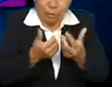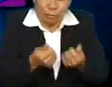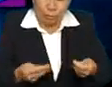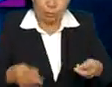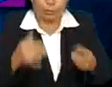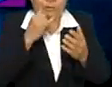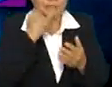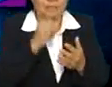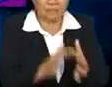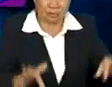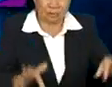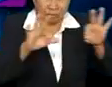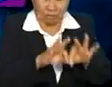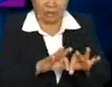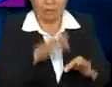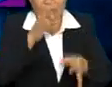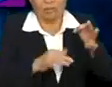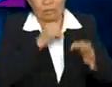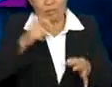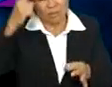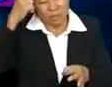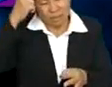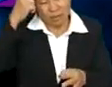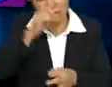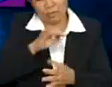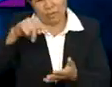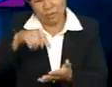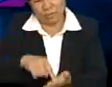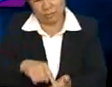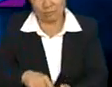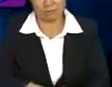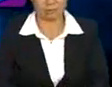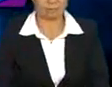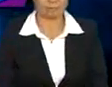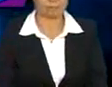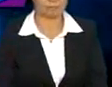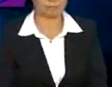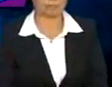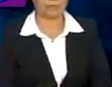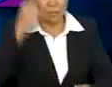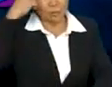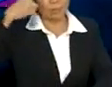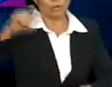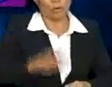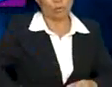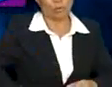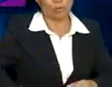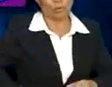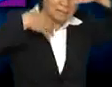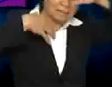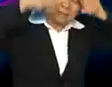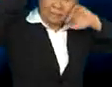Absorption is useful. If not, think of these. Imagine you